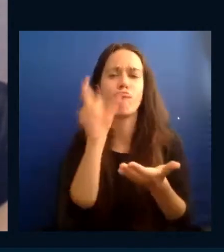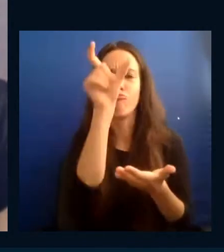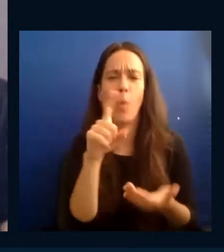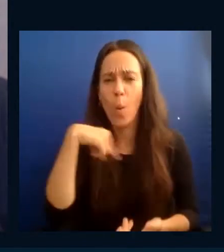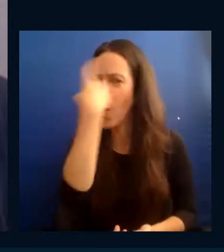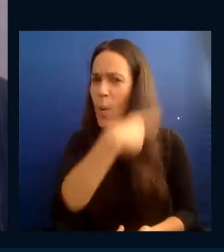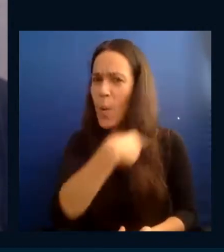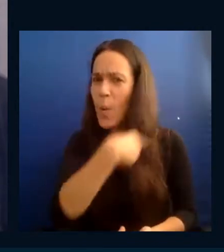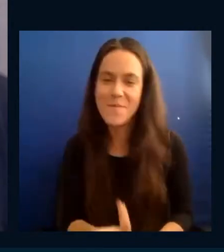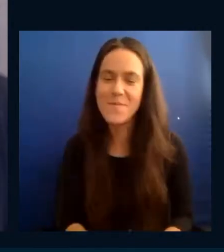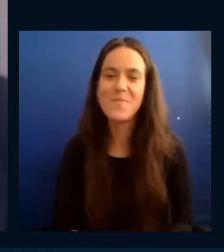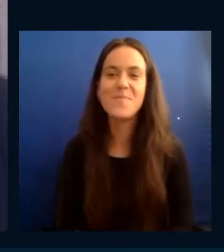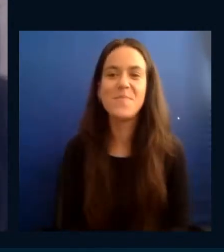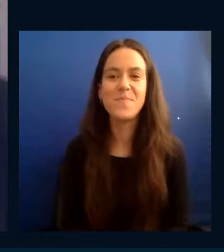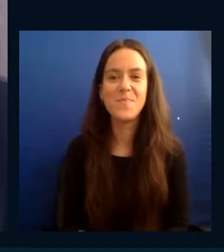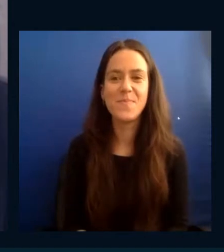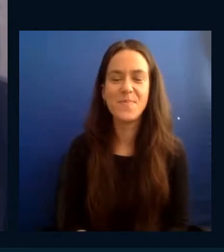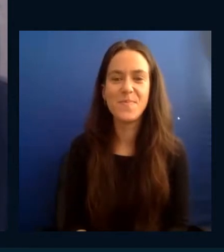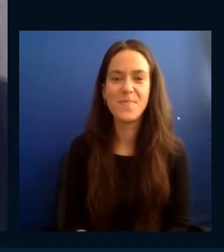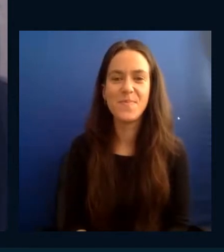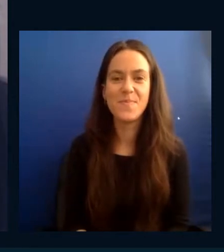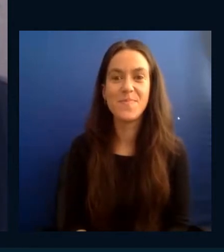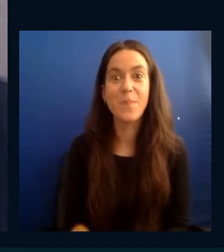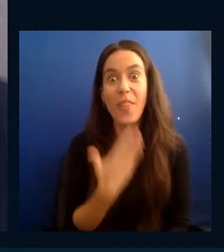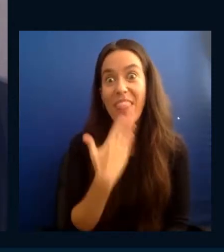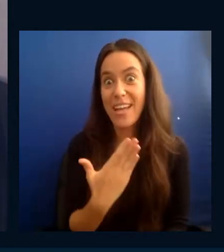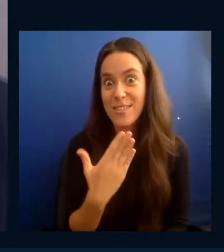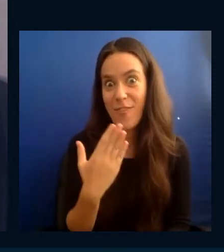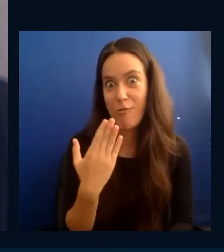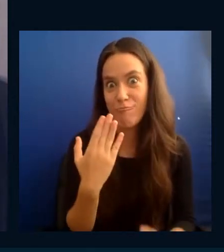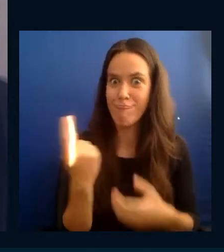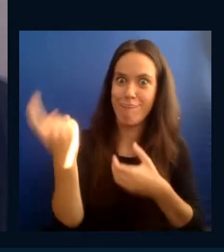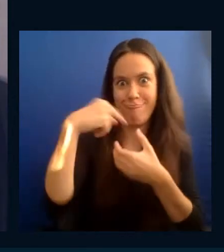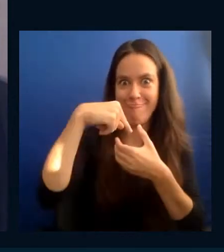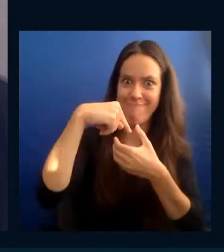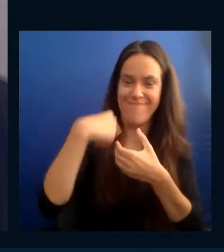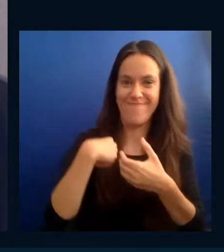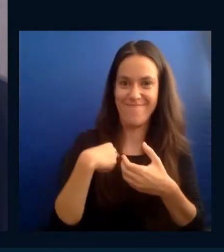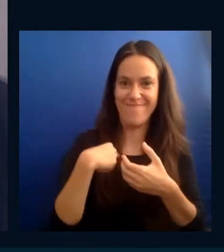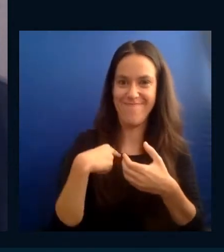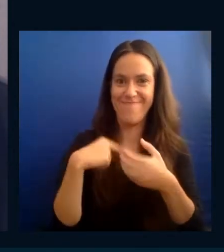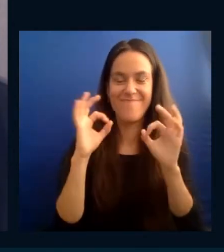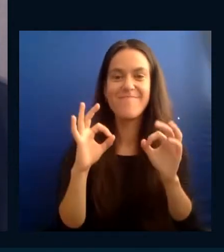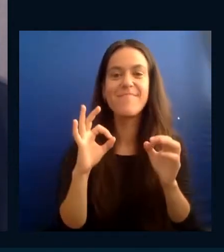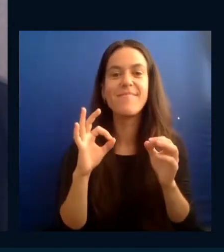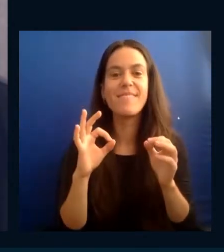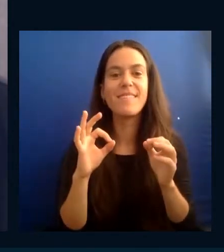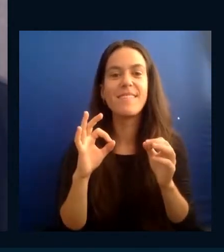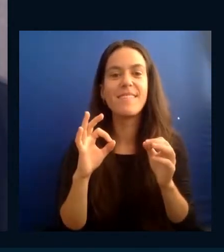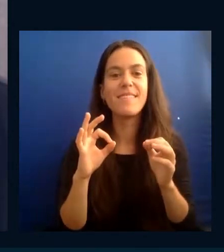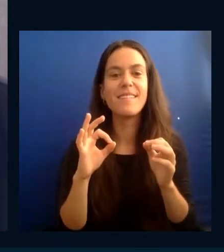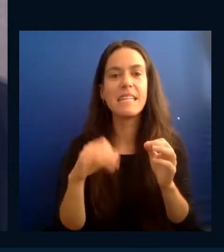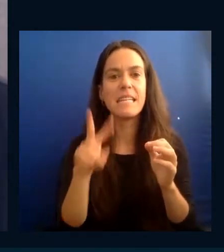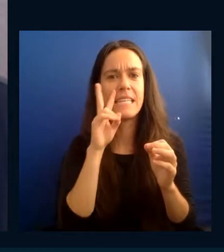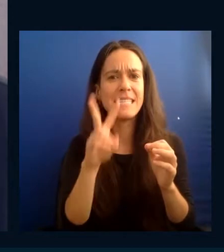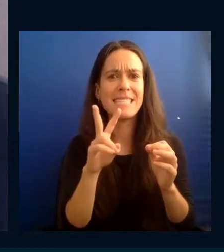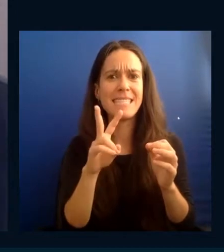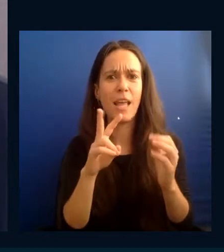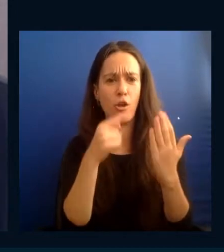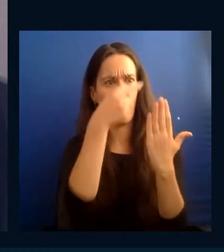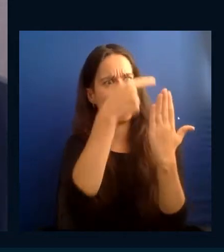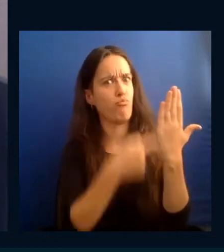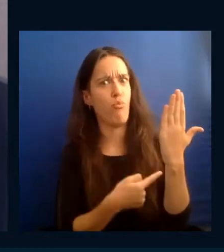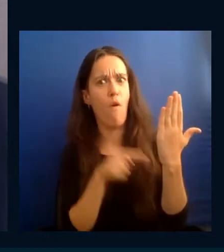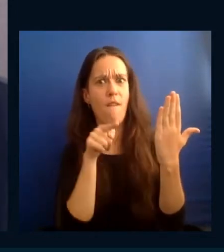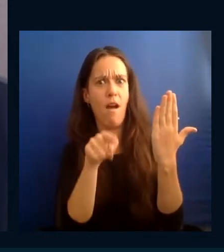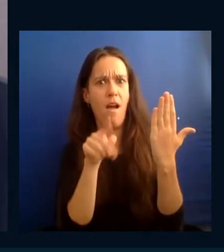So, well, thanks for being here, most of all. And I've been looking at your profile for a little bit,